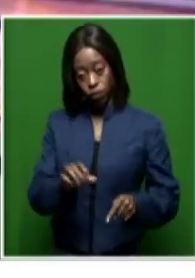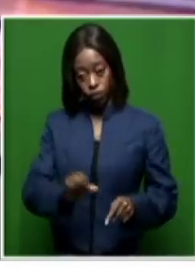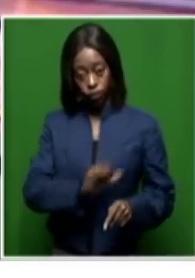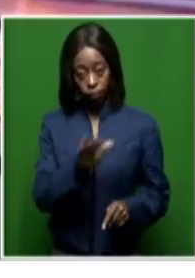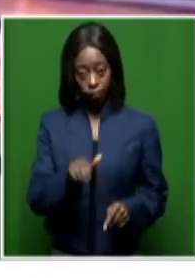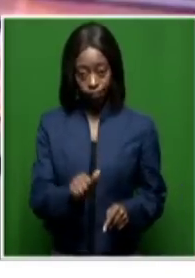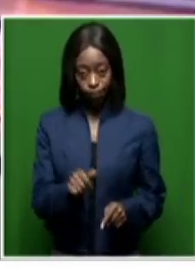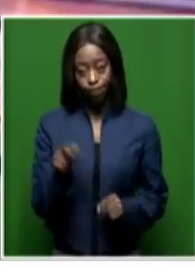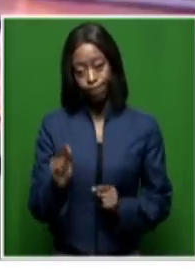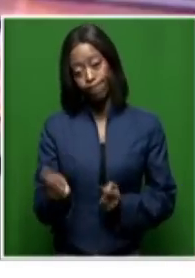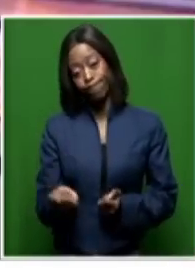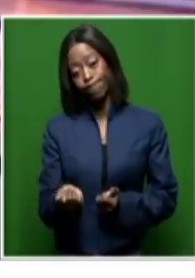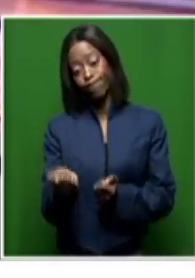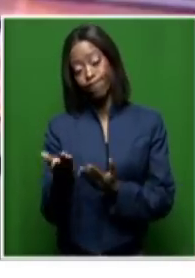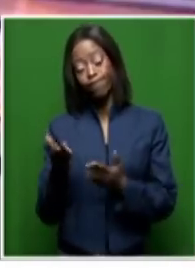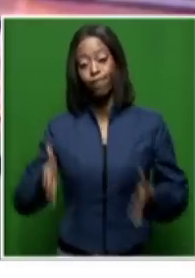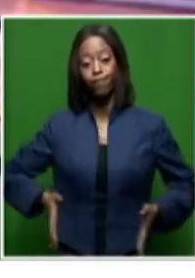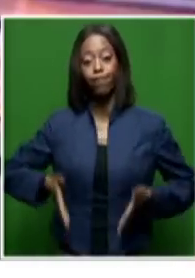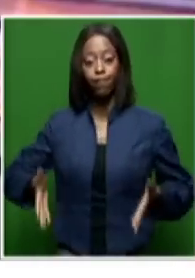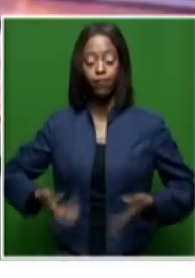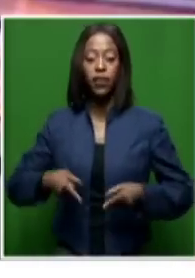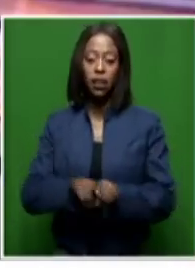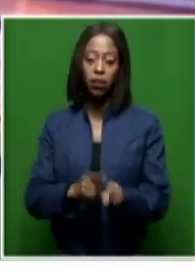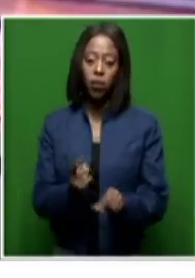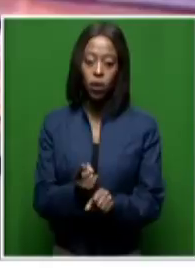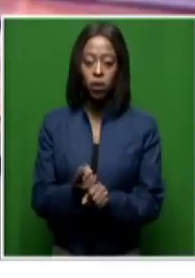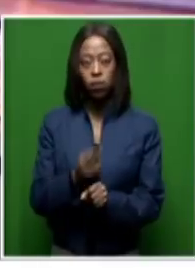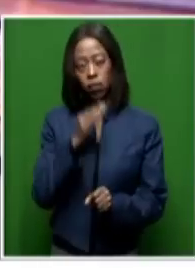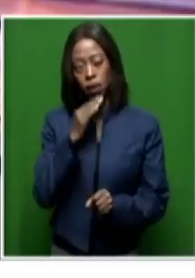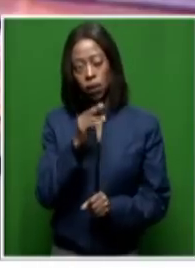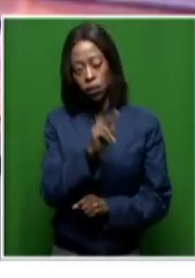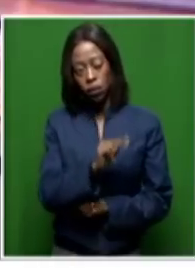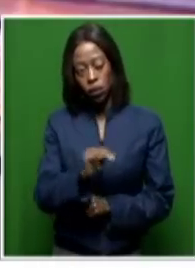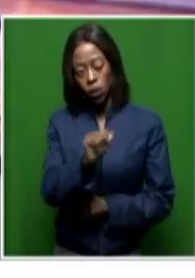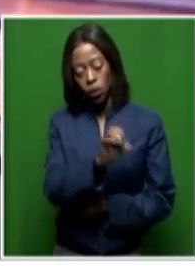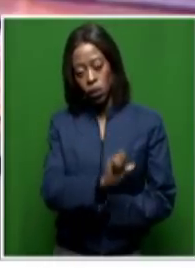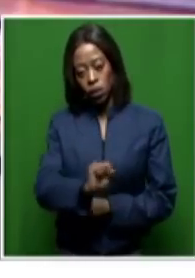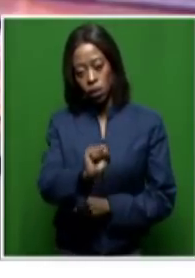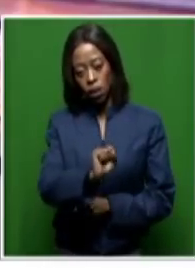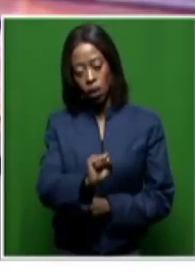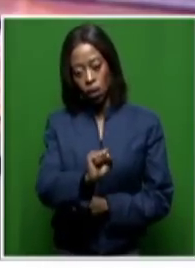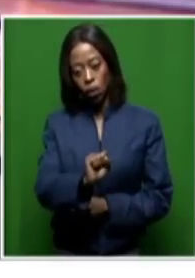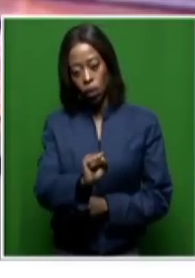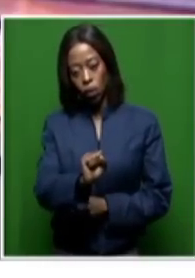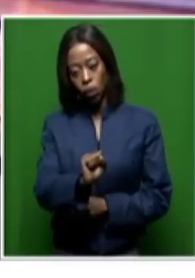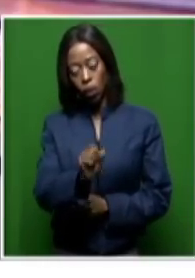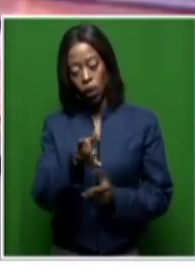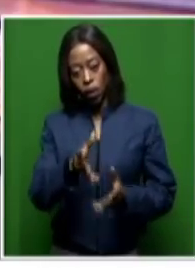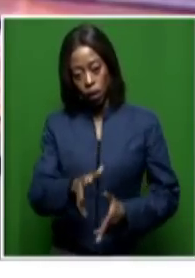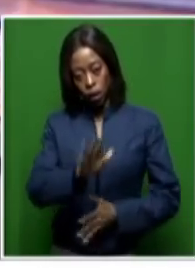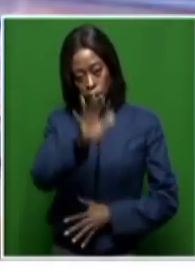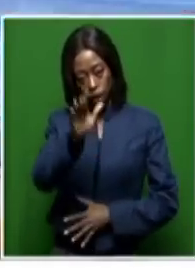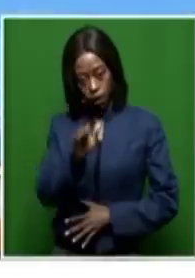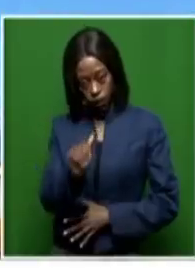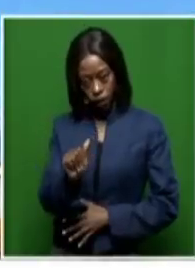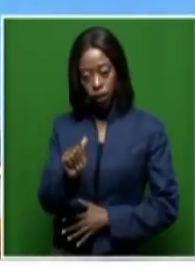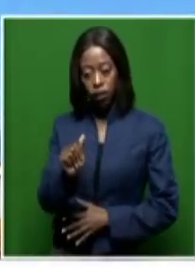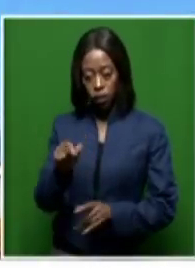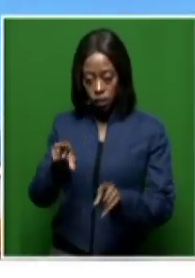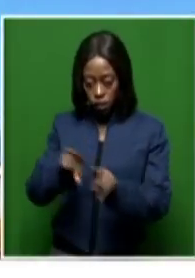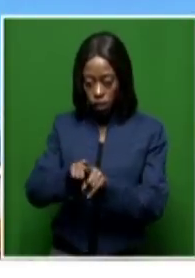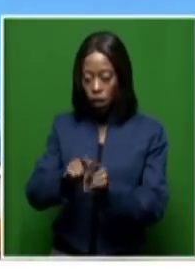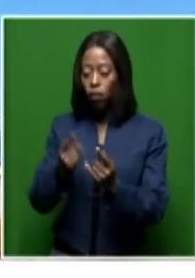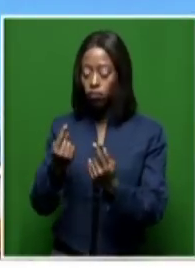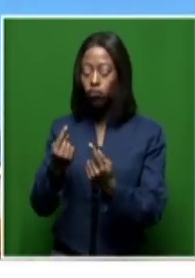is supplying trains. And in terms of our north-south corridor, in the African continent, we're also going to expand in the